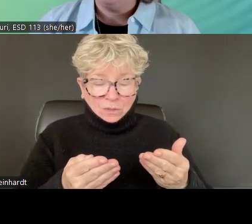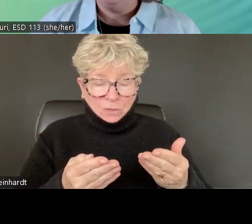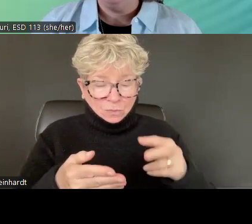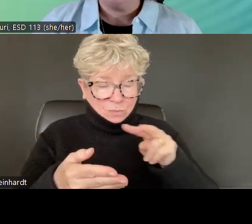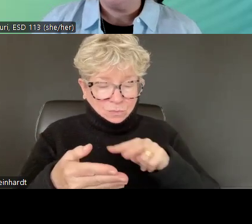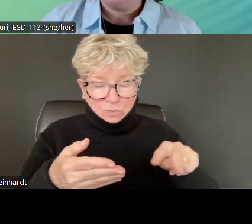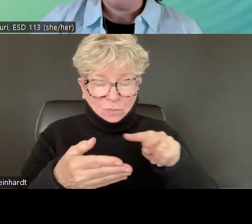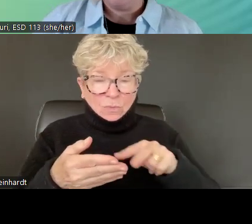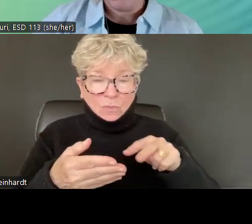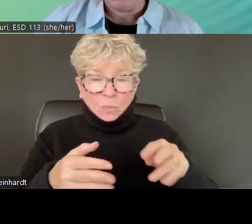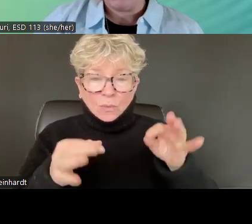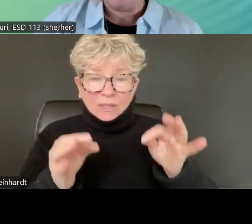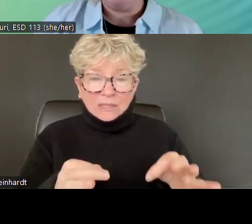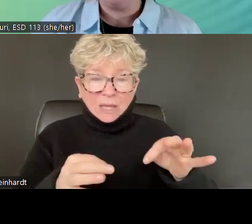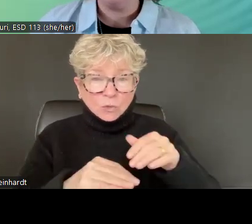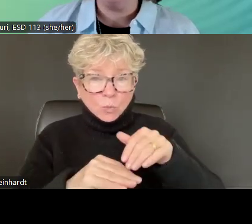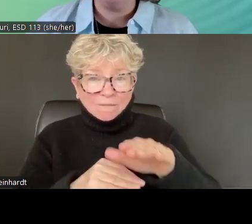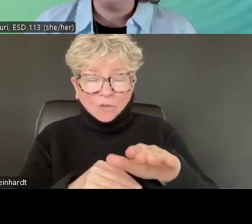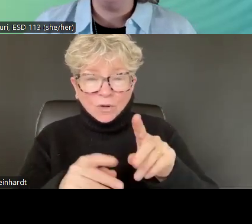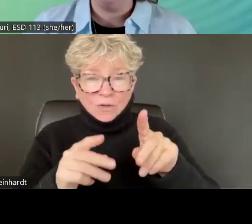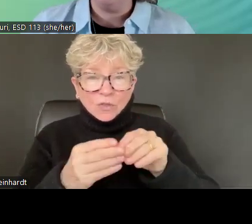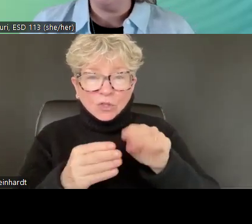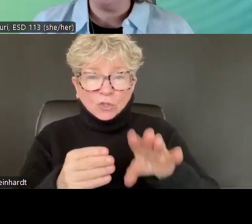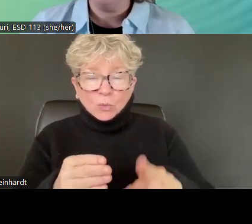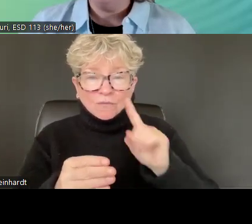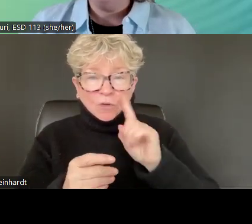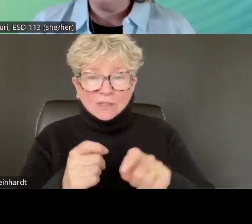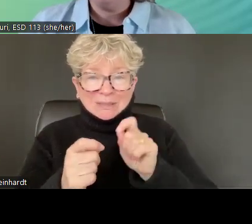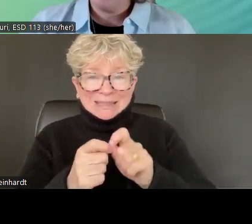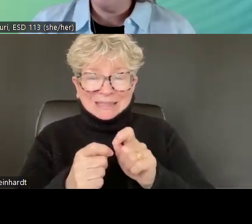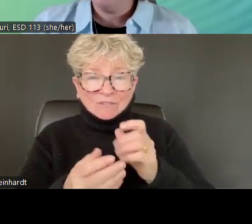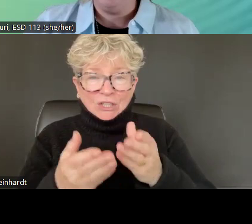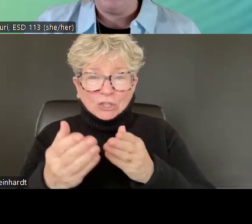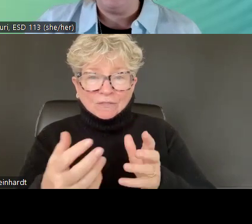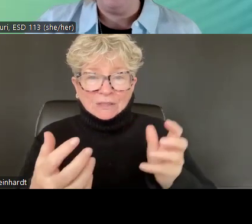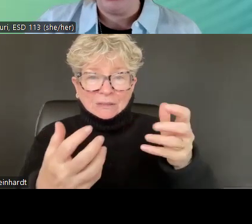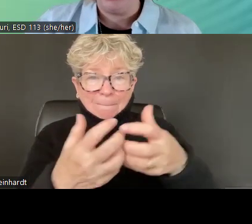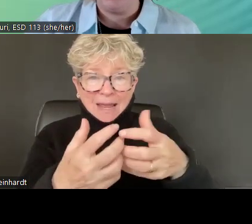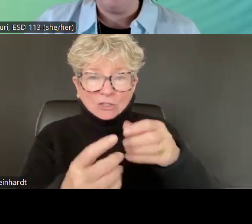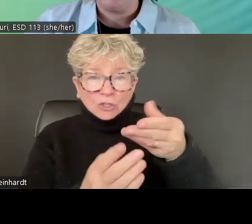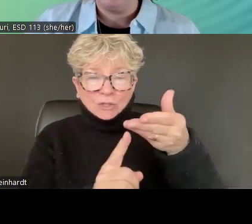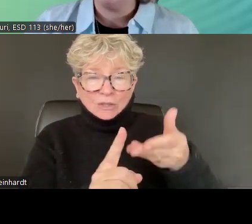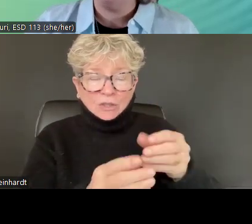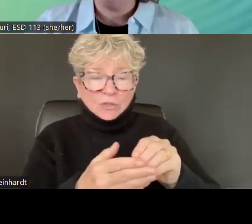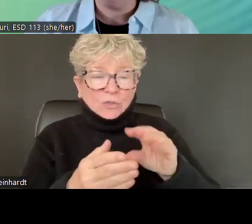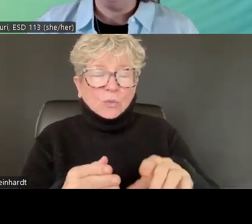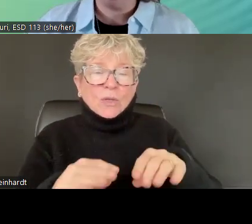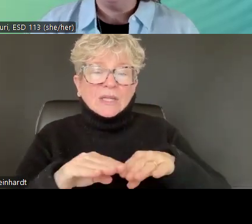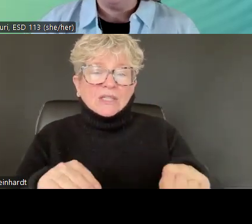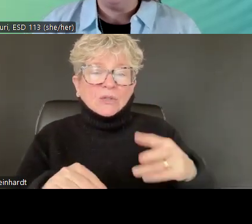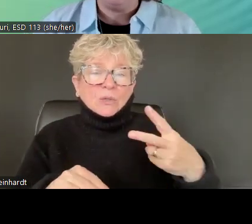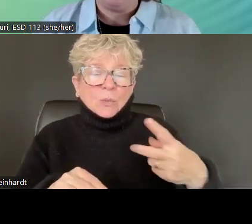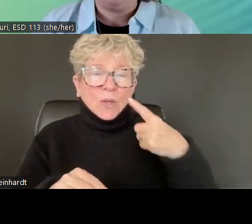student to certain services. So for our groups, we have tier 2 intervention services that we